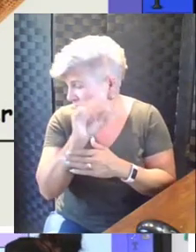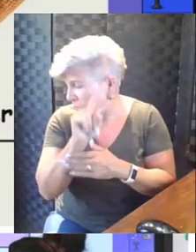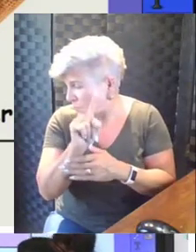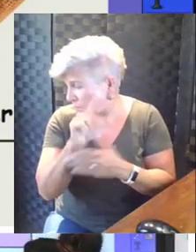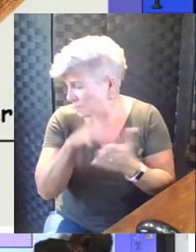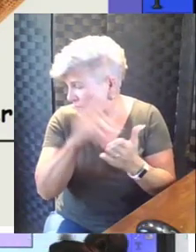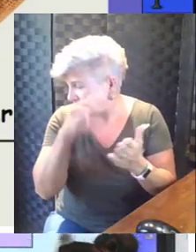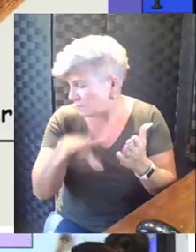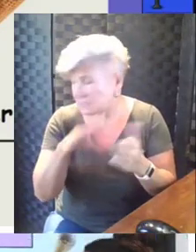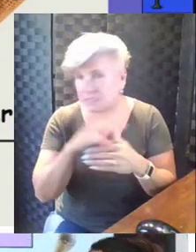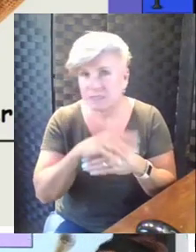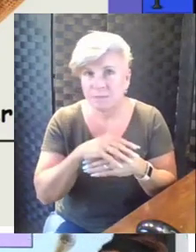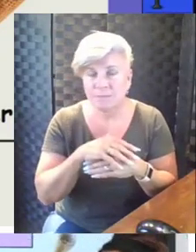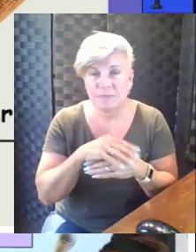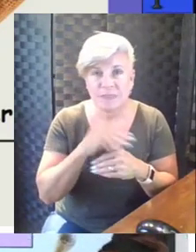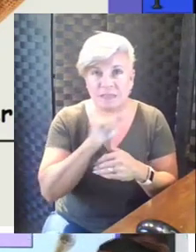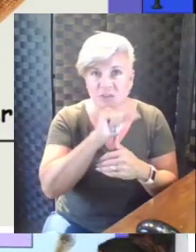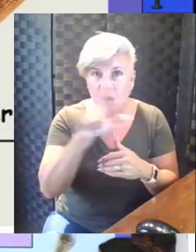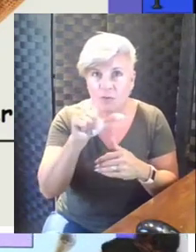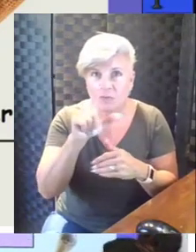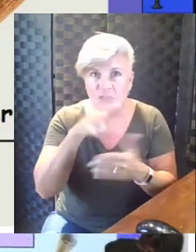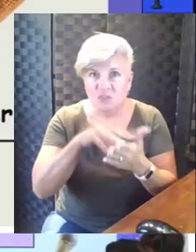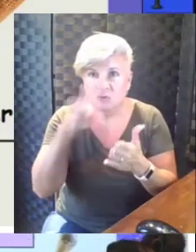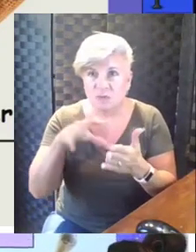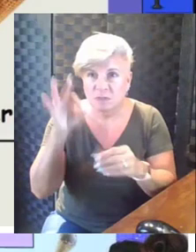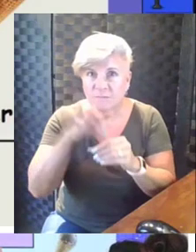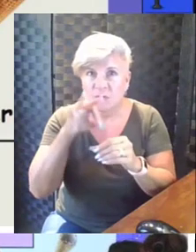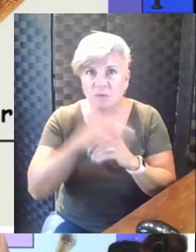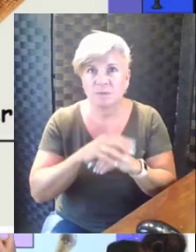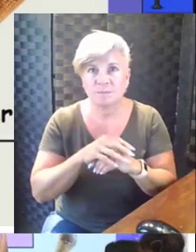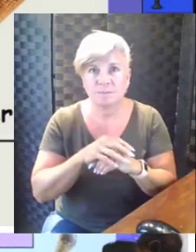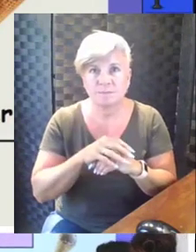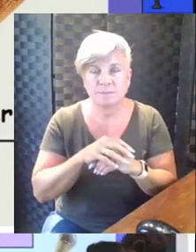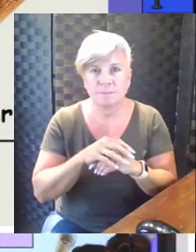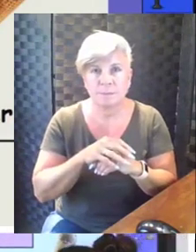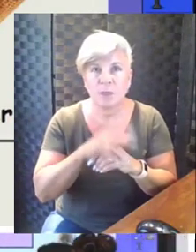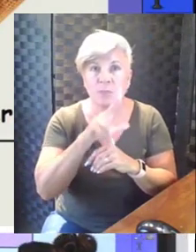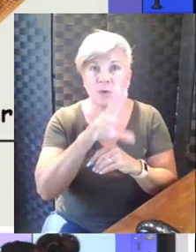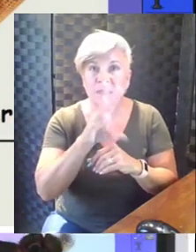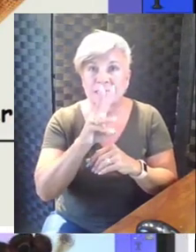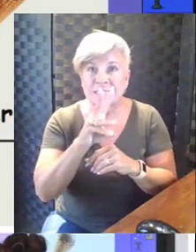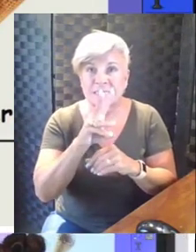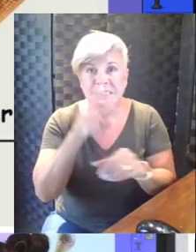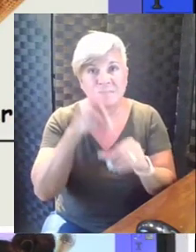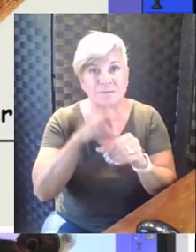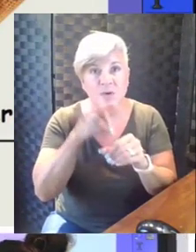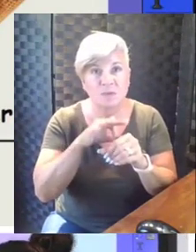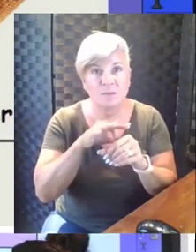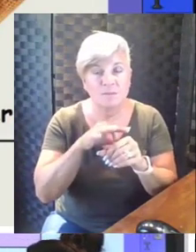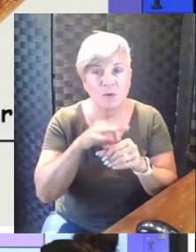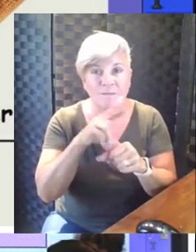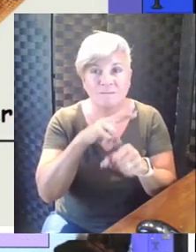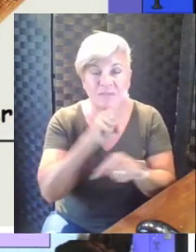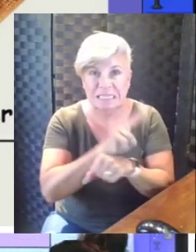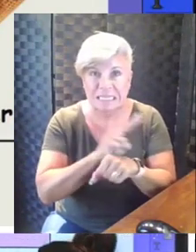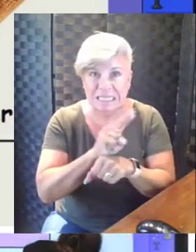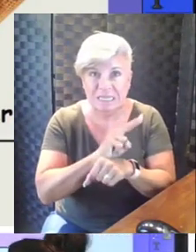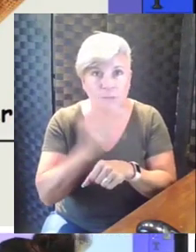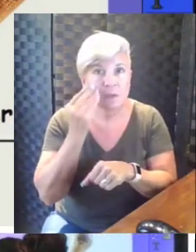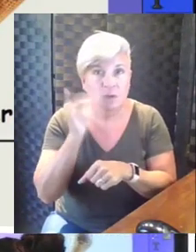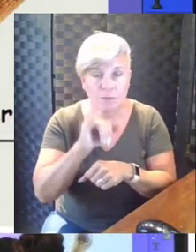91 students. That's everyone who voted. 36 students voted for vanilla, so we know that part.